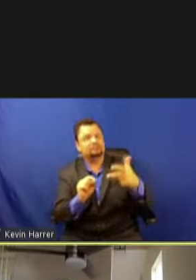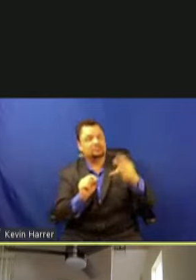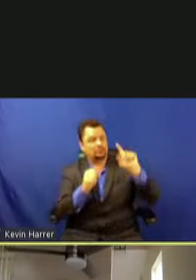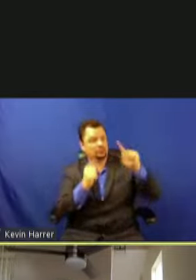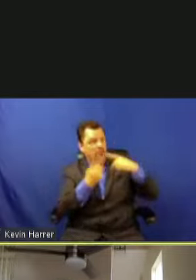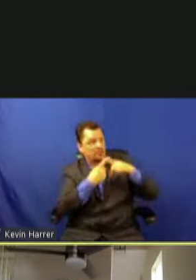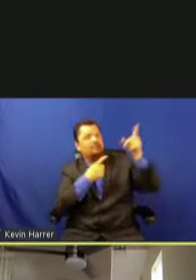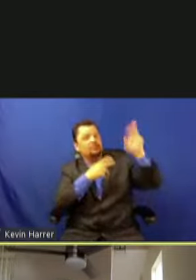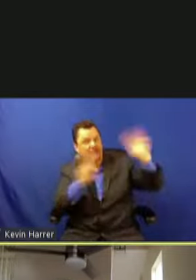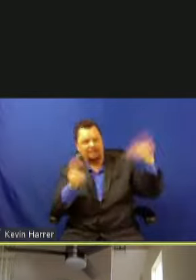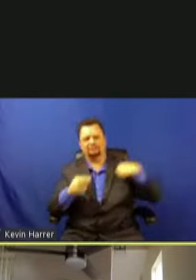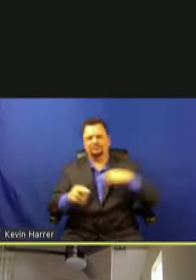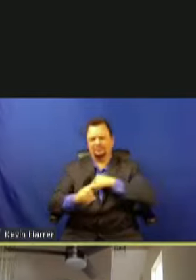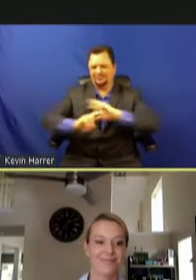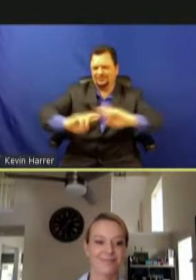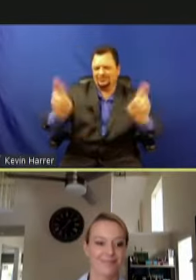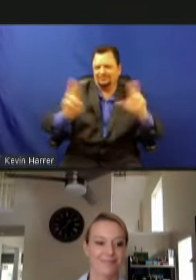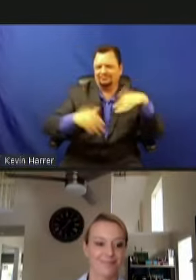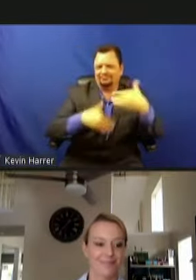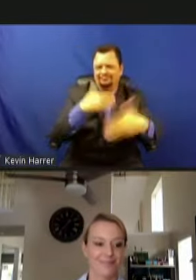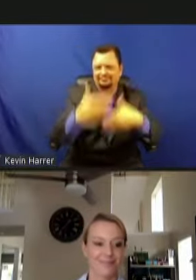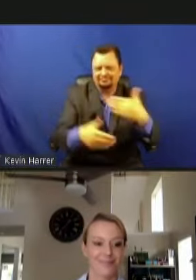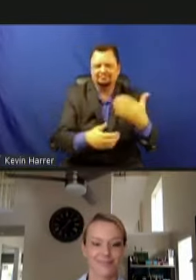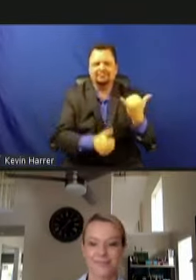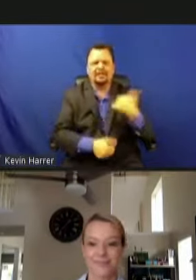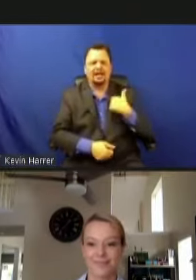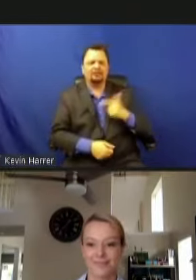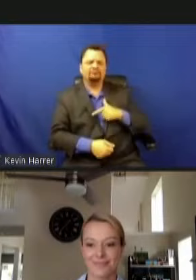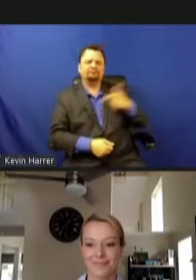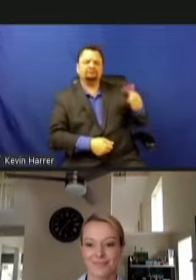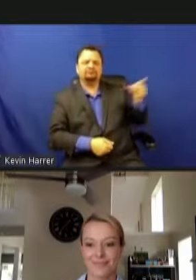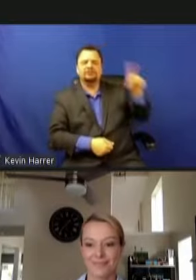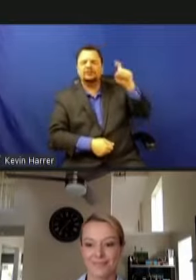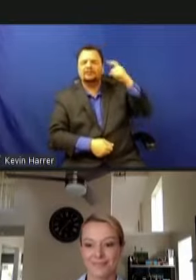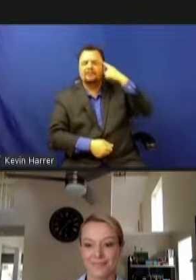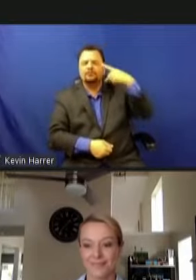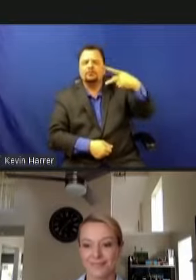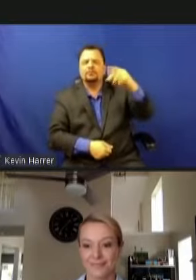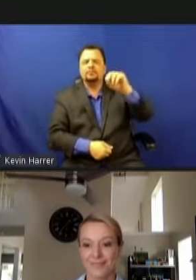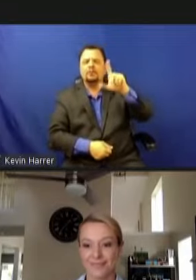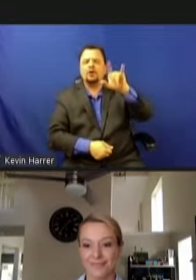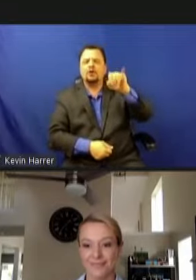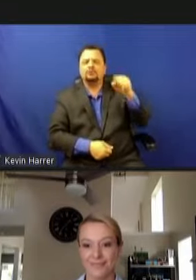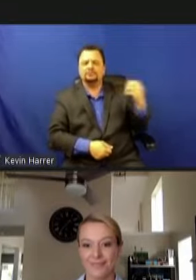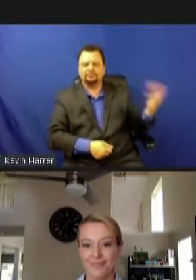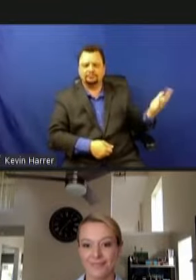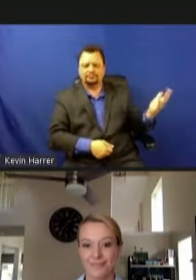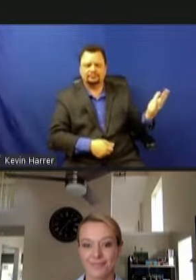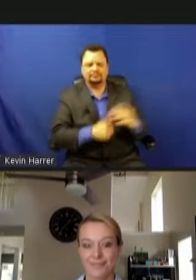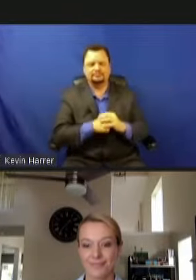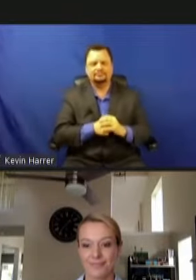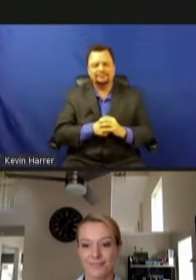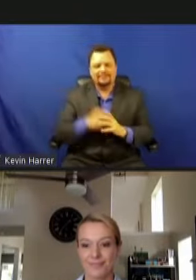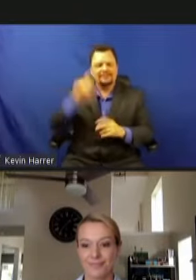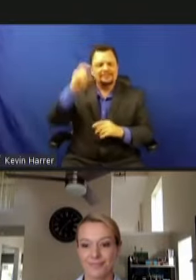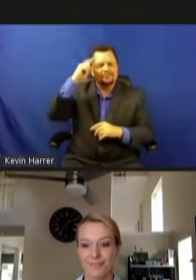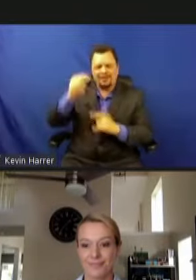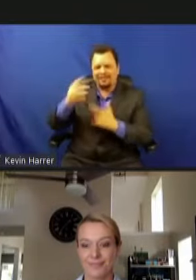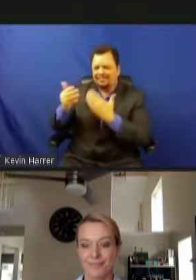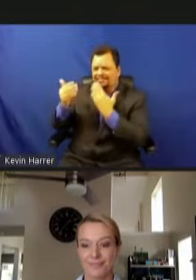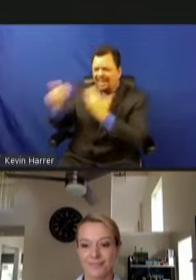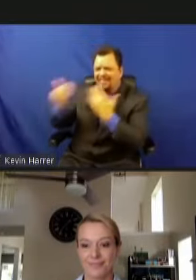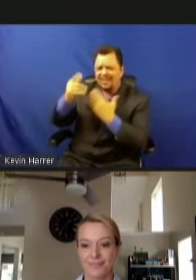back over to Governor Polis. Thank you, Lieutenant Colonel Piper. So just to summarize, and I want to be clear, it doesn't mean that we